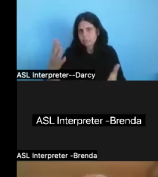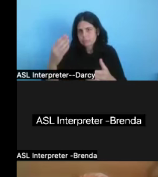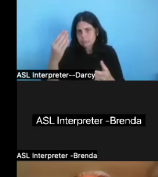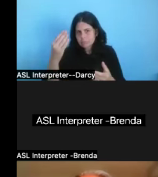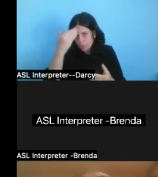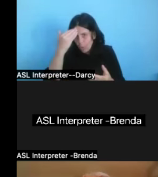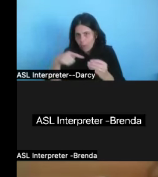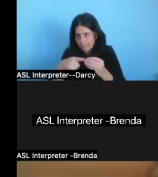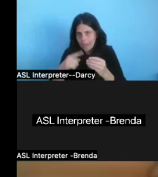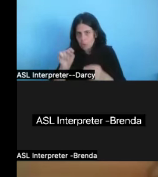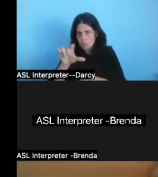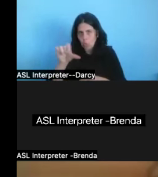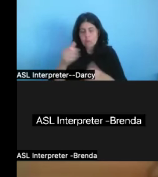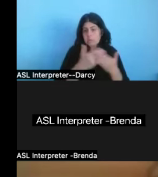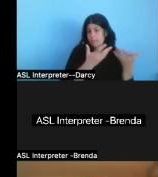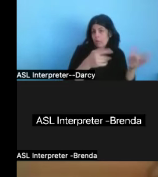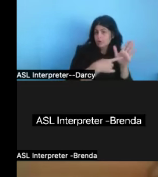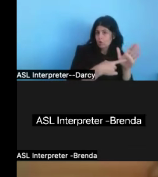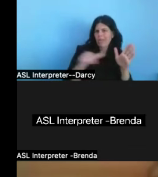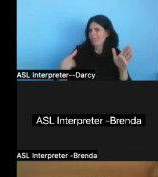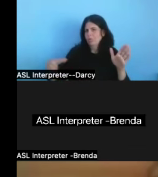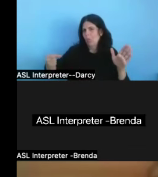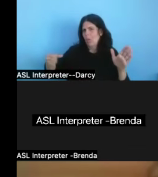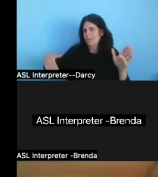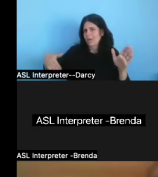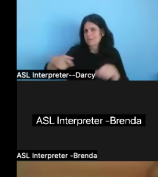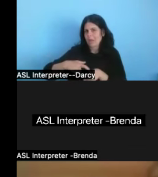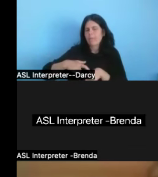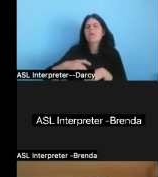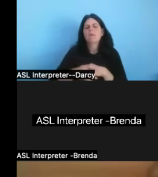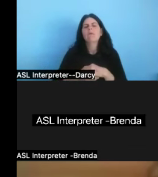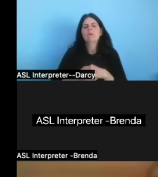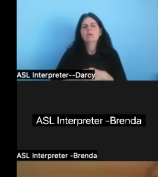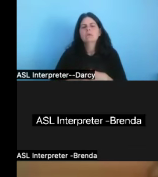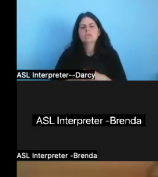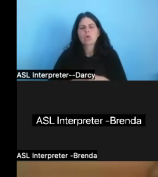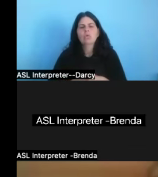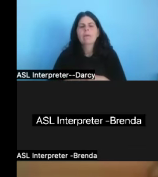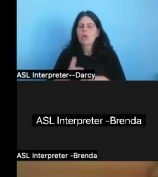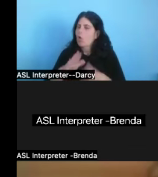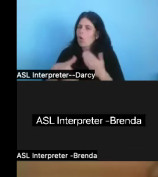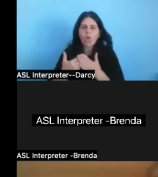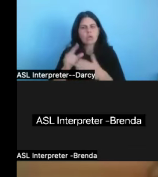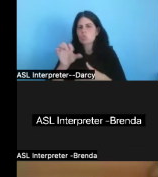which I don't have time, that have recently been developed to help improve lifeline infrastructure system resilience. Next